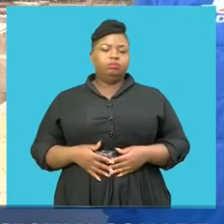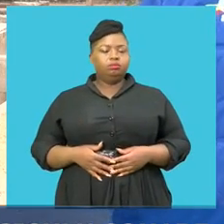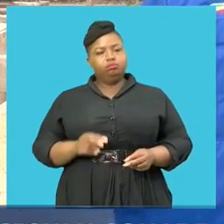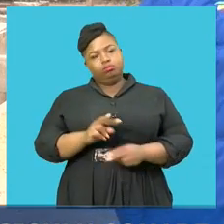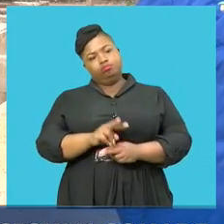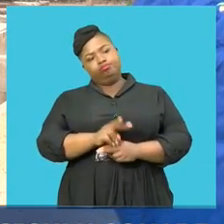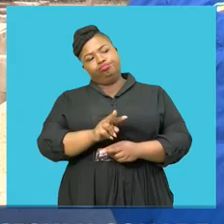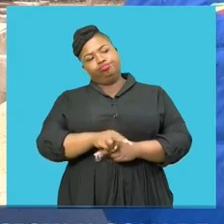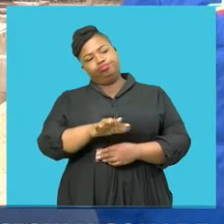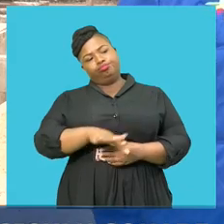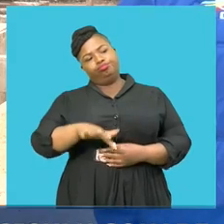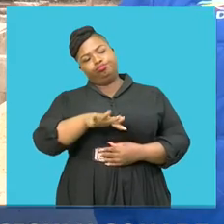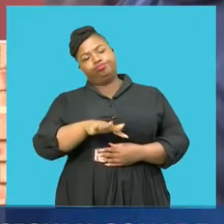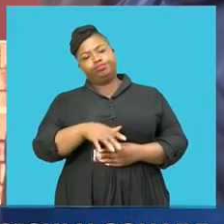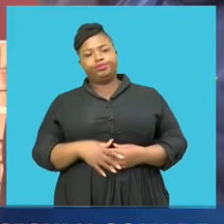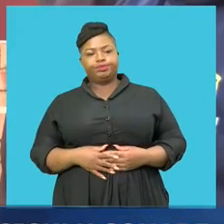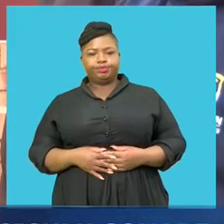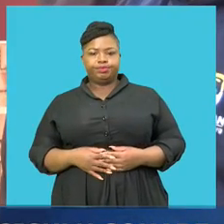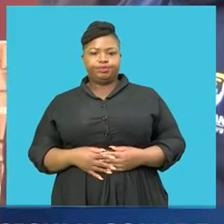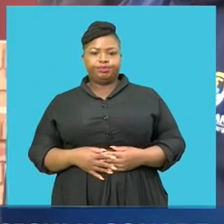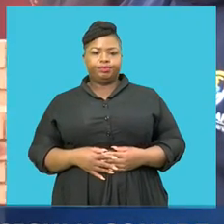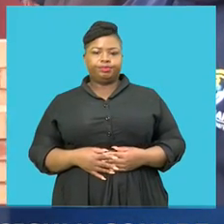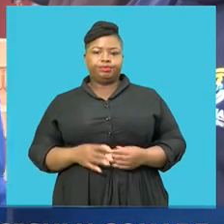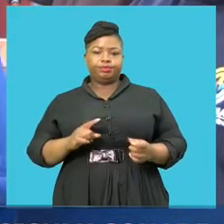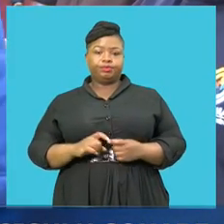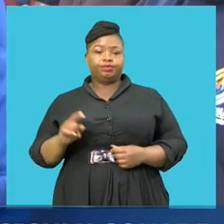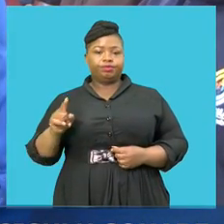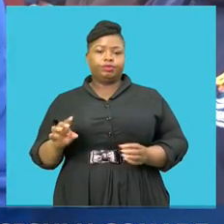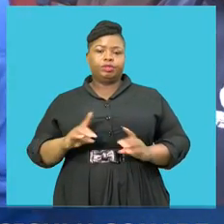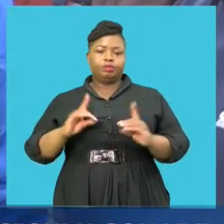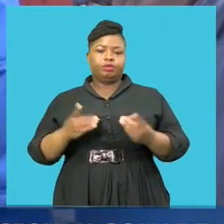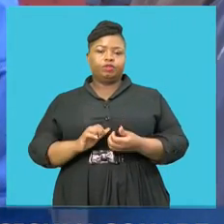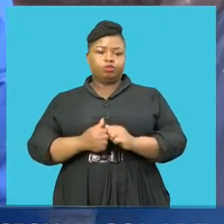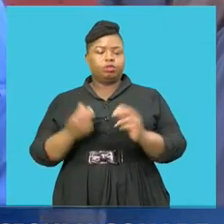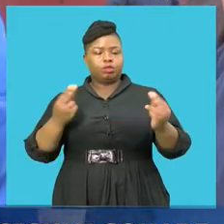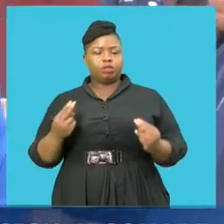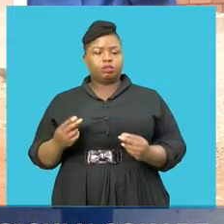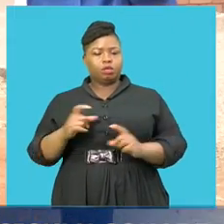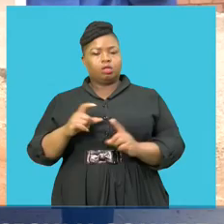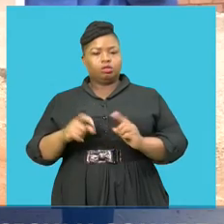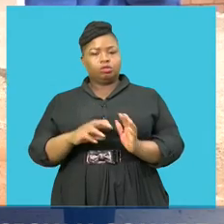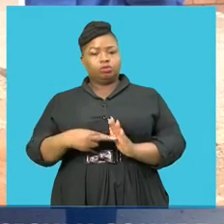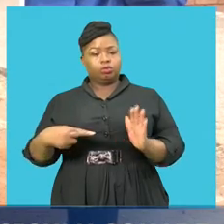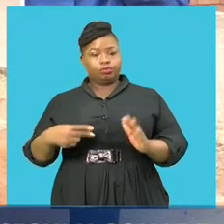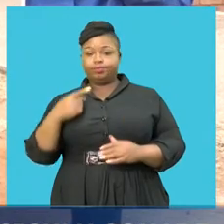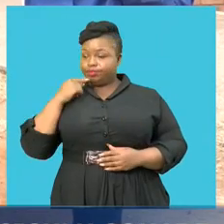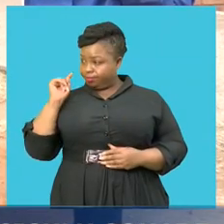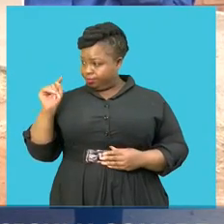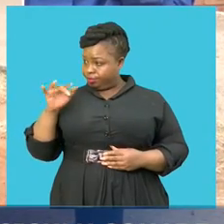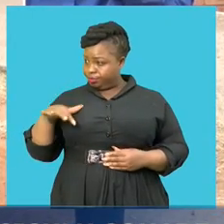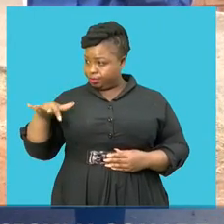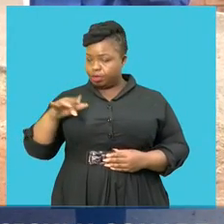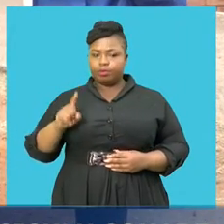oversight on this area. Ovela kumnyango wezemidlalo amaciko namasiko esifundazweni uthi ke le ndawo